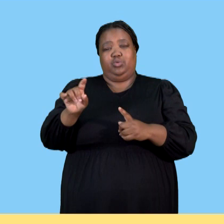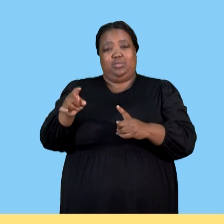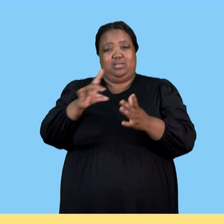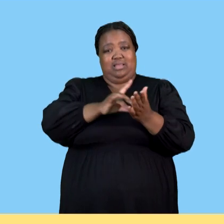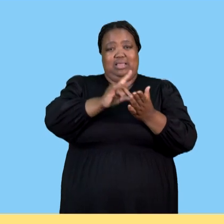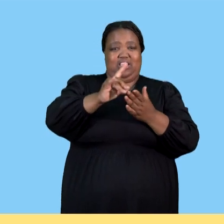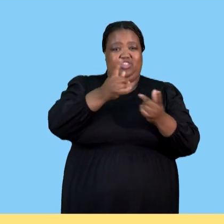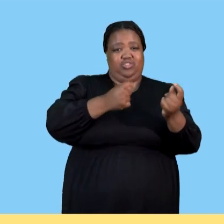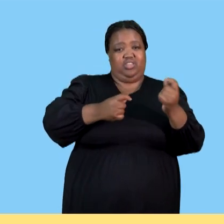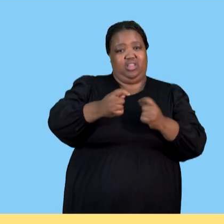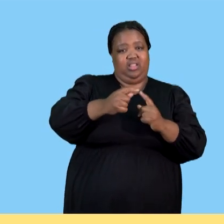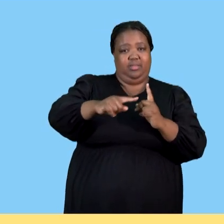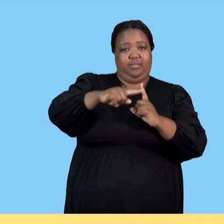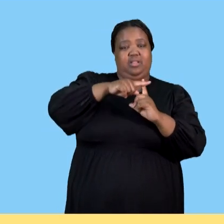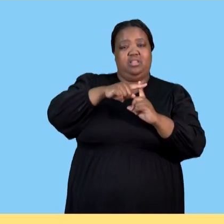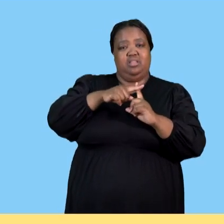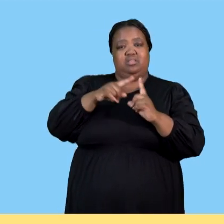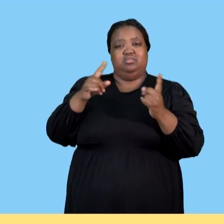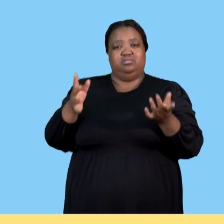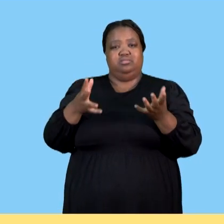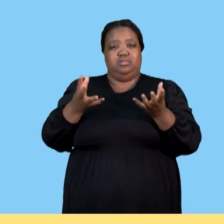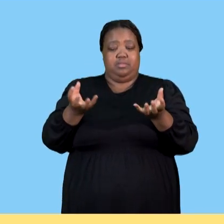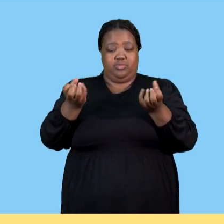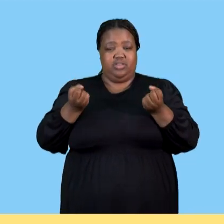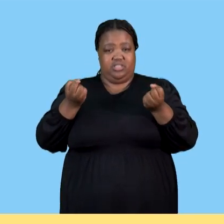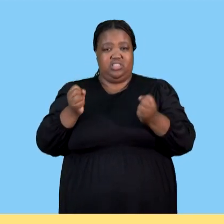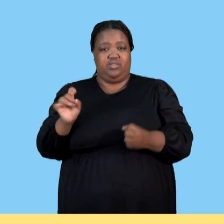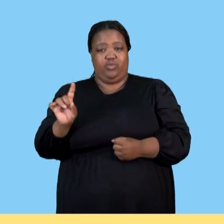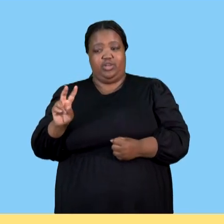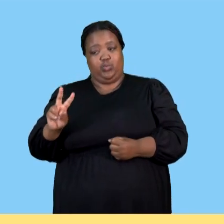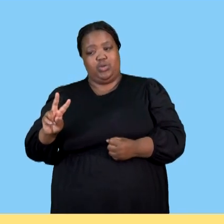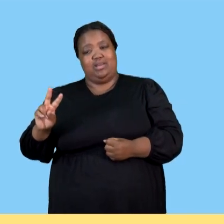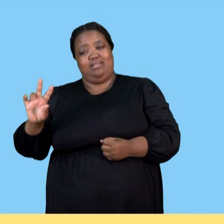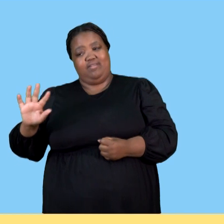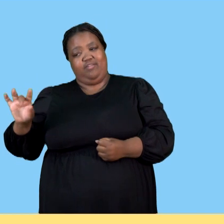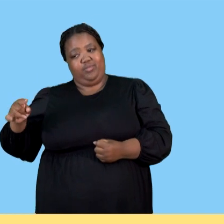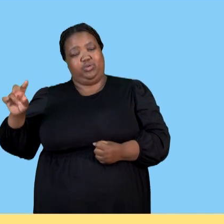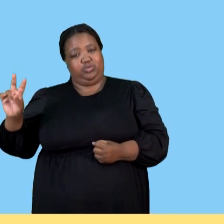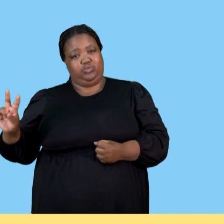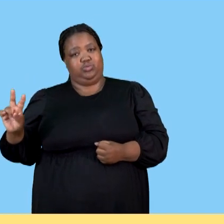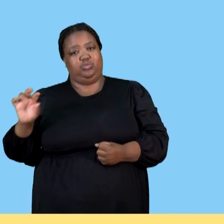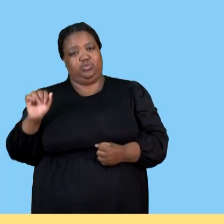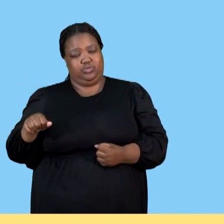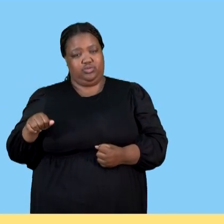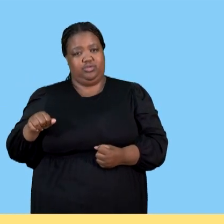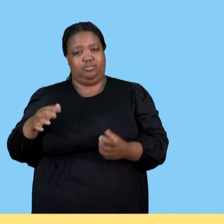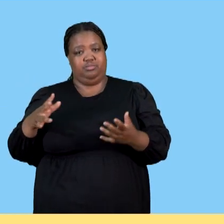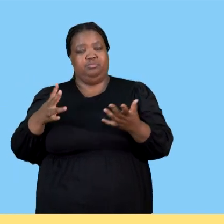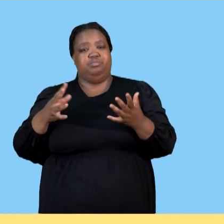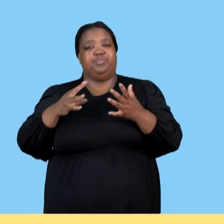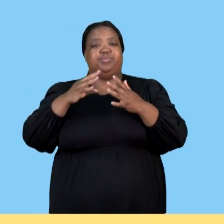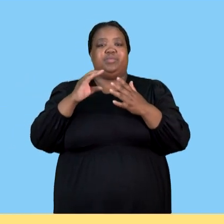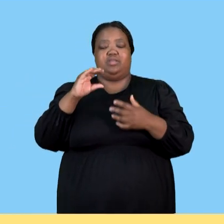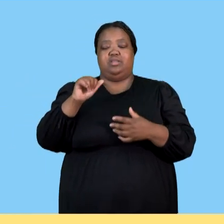the 42,000 is for the cash sales, plus receipts from debtors 25.2, plus capital